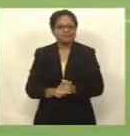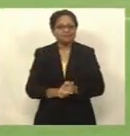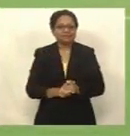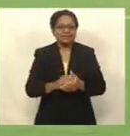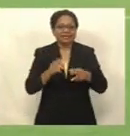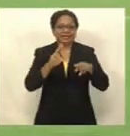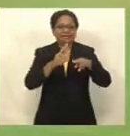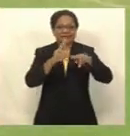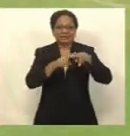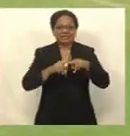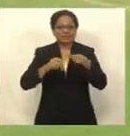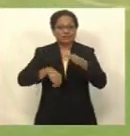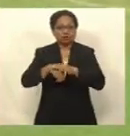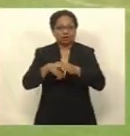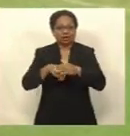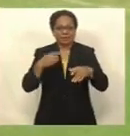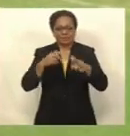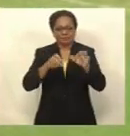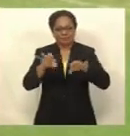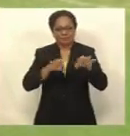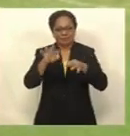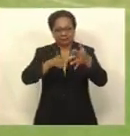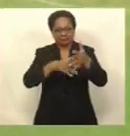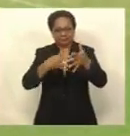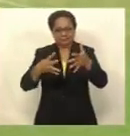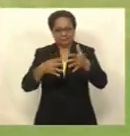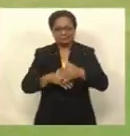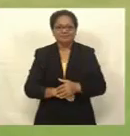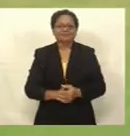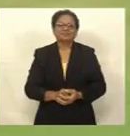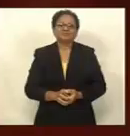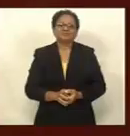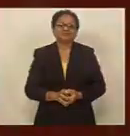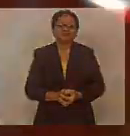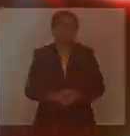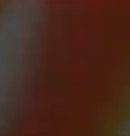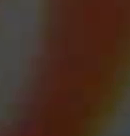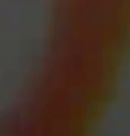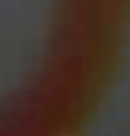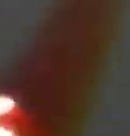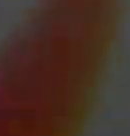And Fiji FA plans for competition calendar. Is there more coming up?